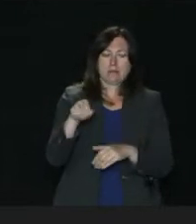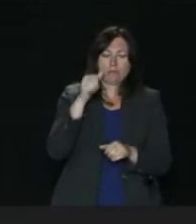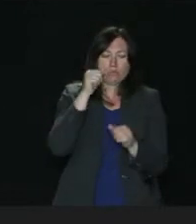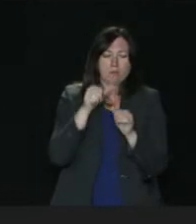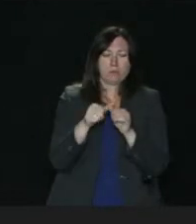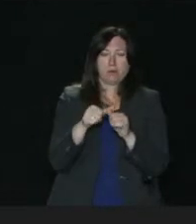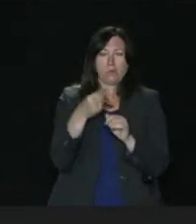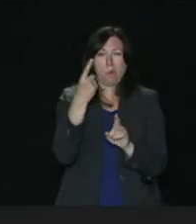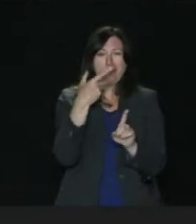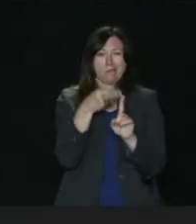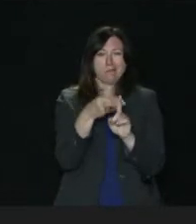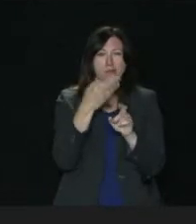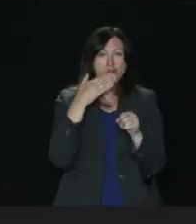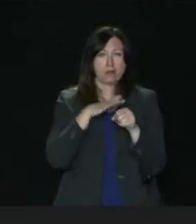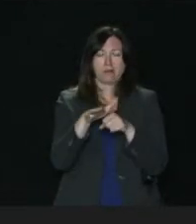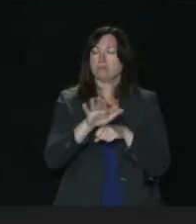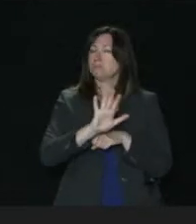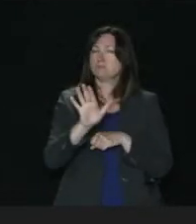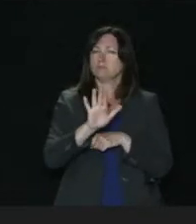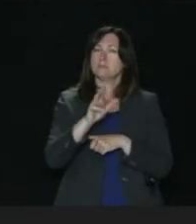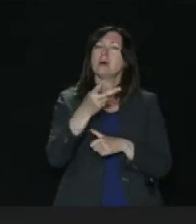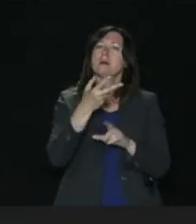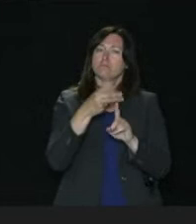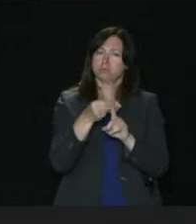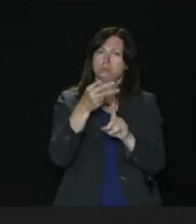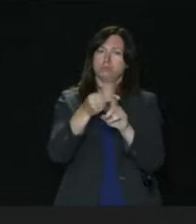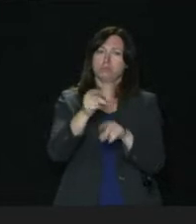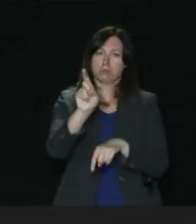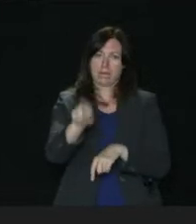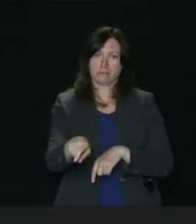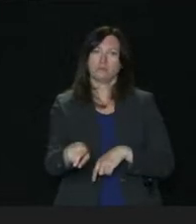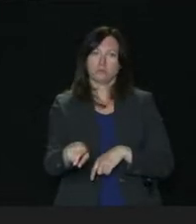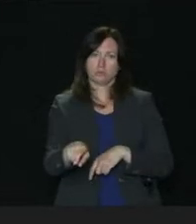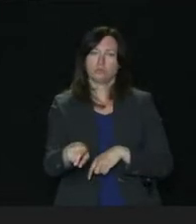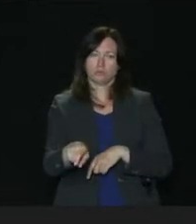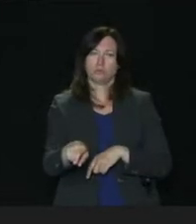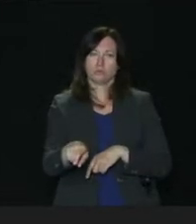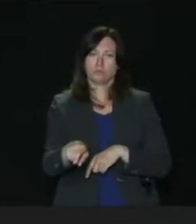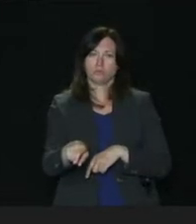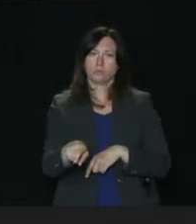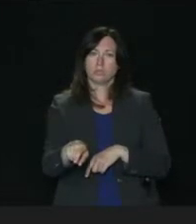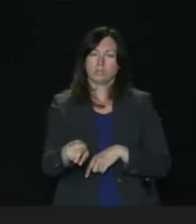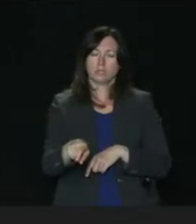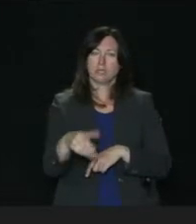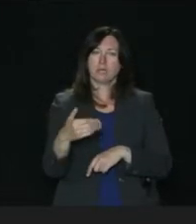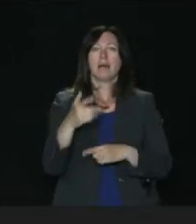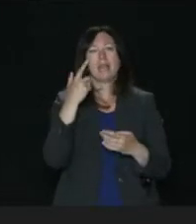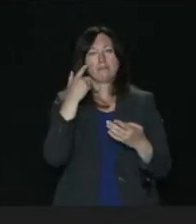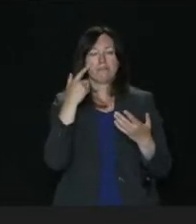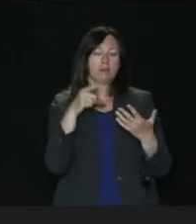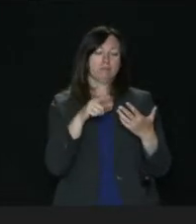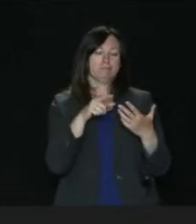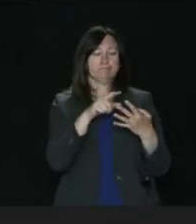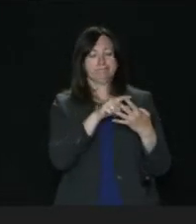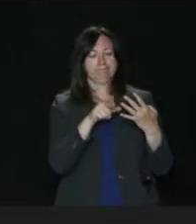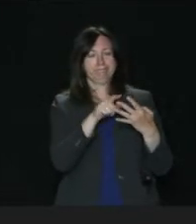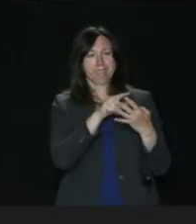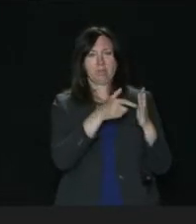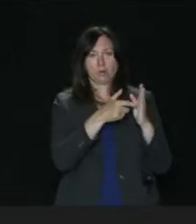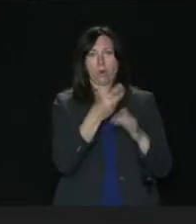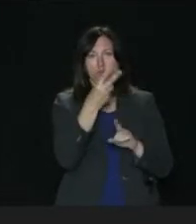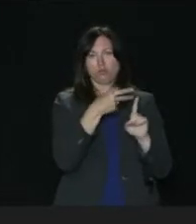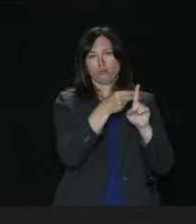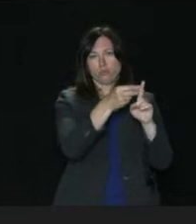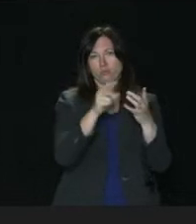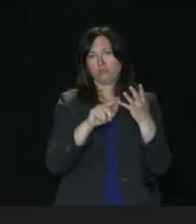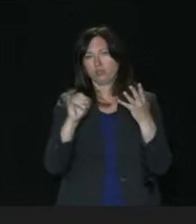one dose doesn't do it. You really need to be fully vaccinated, especially with the vaccine requiring two doses, to get those two doses so that all